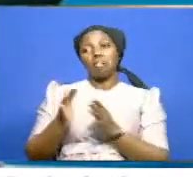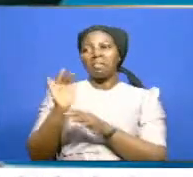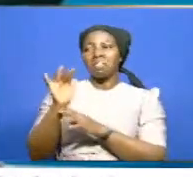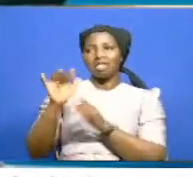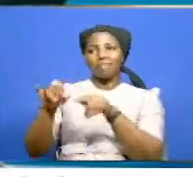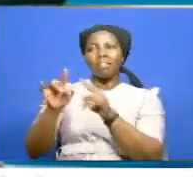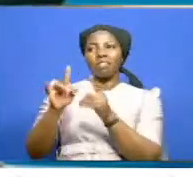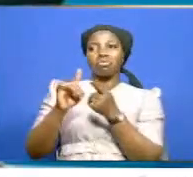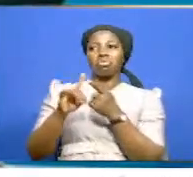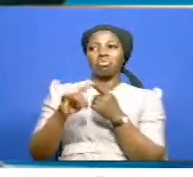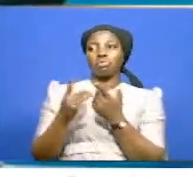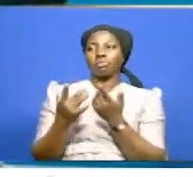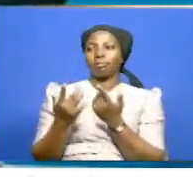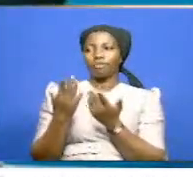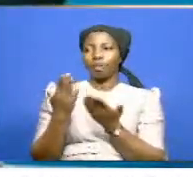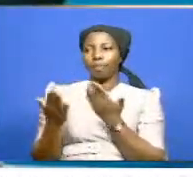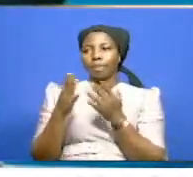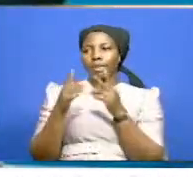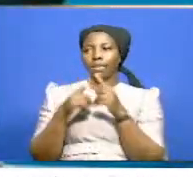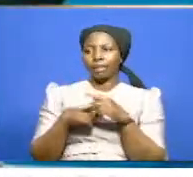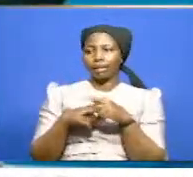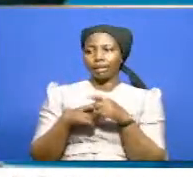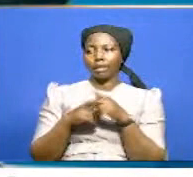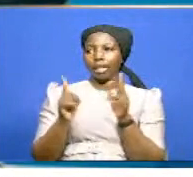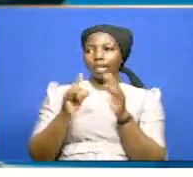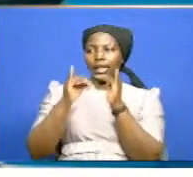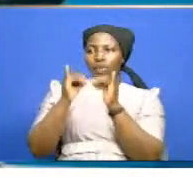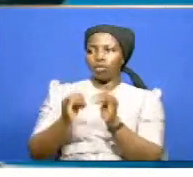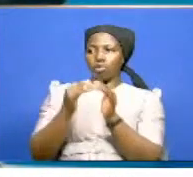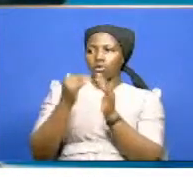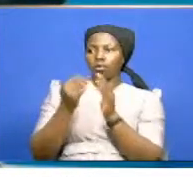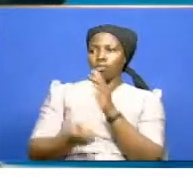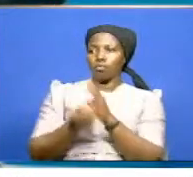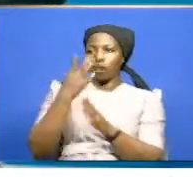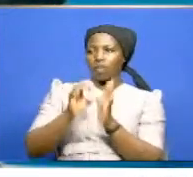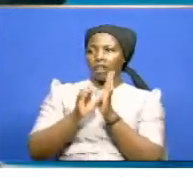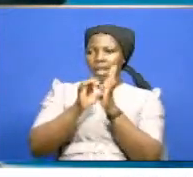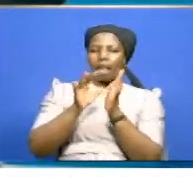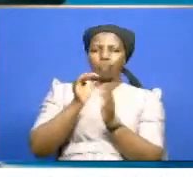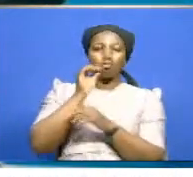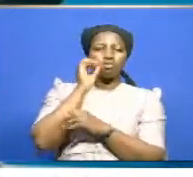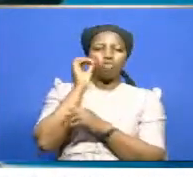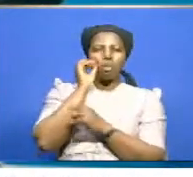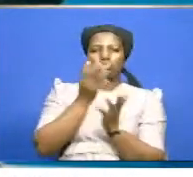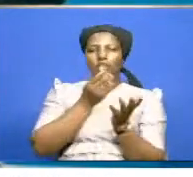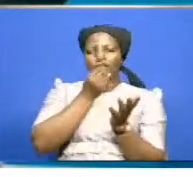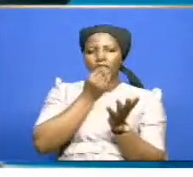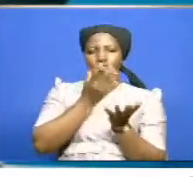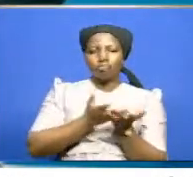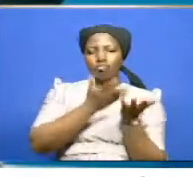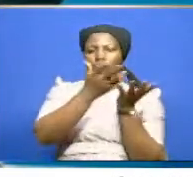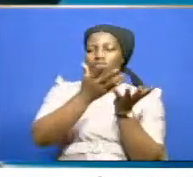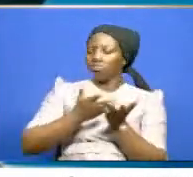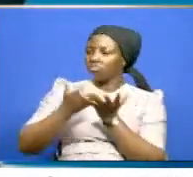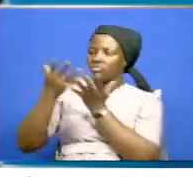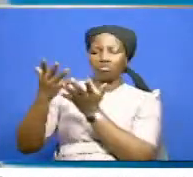to even start up new products like home deliveries, as opposed to waiting